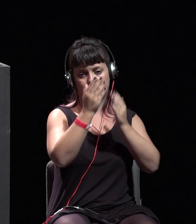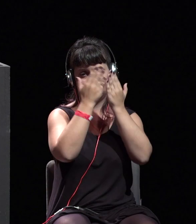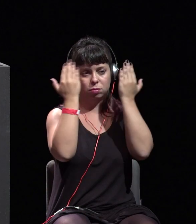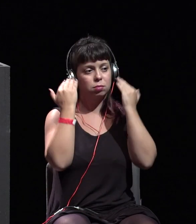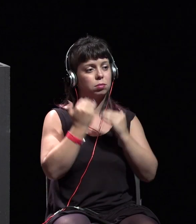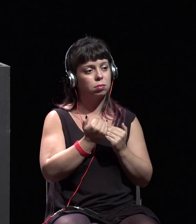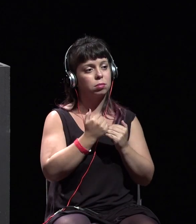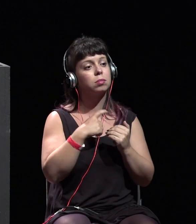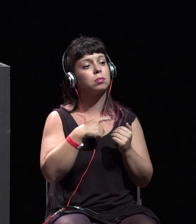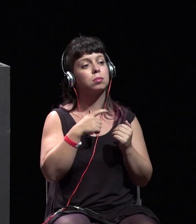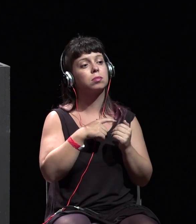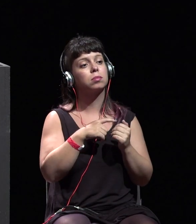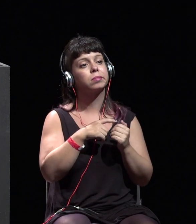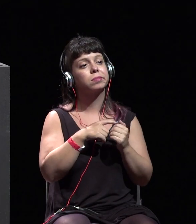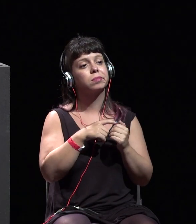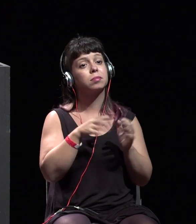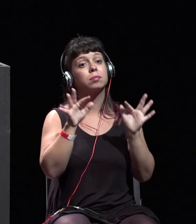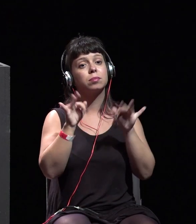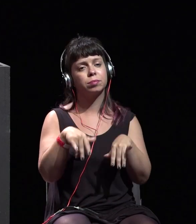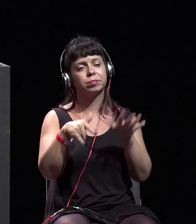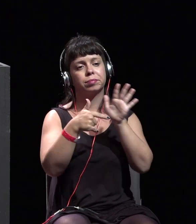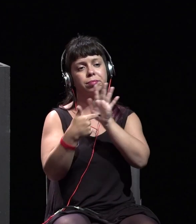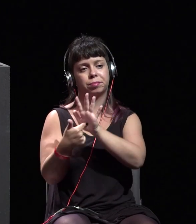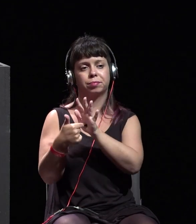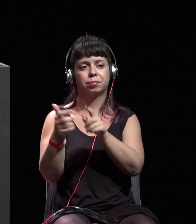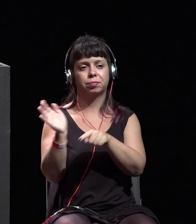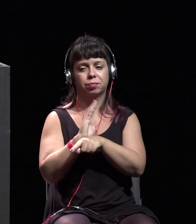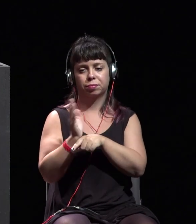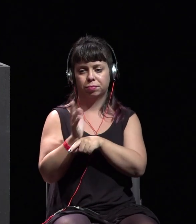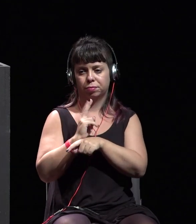happened Monday, so I'll return to that at the end of the presentation.